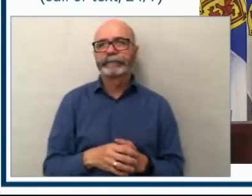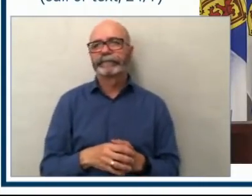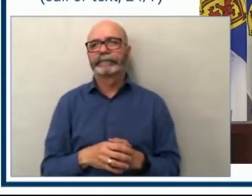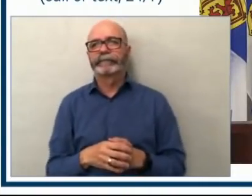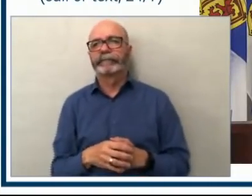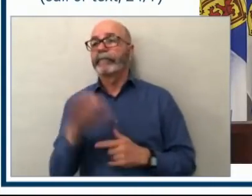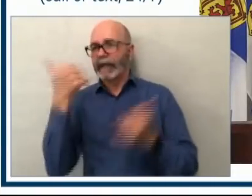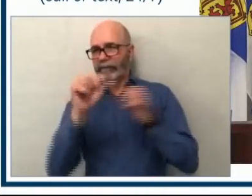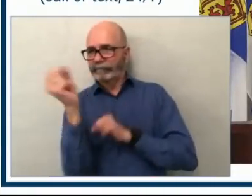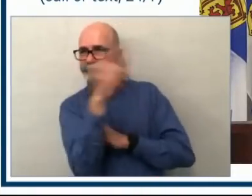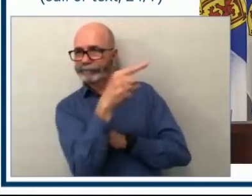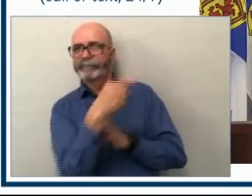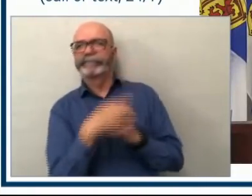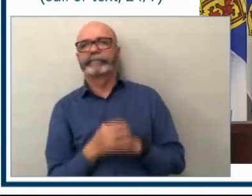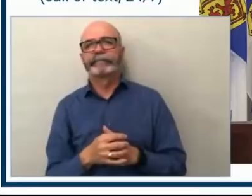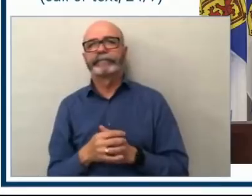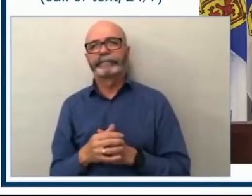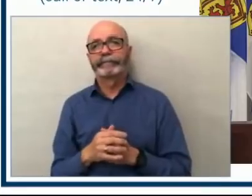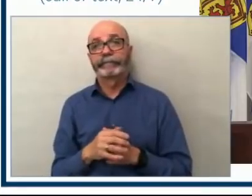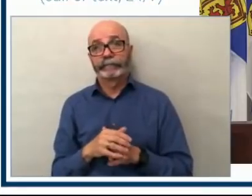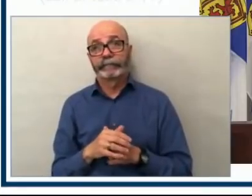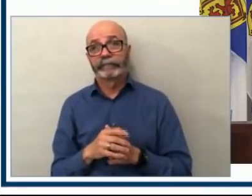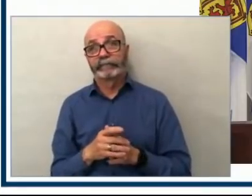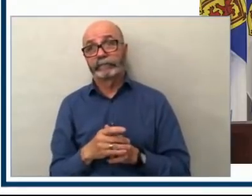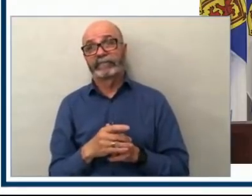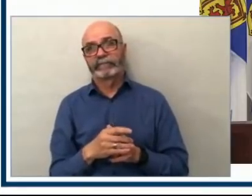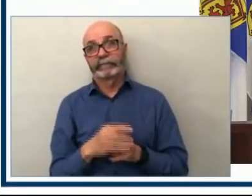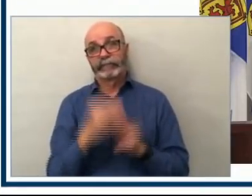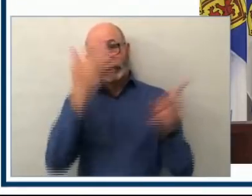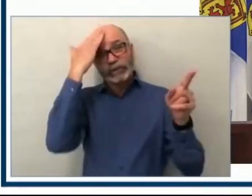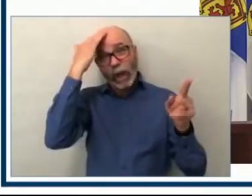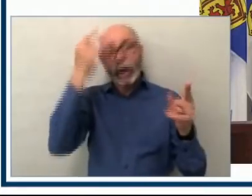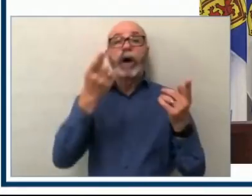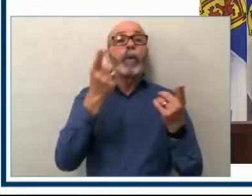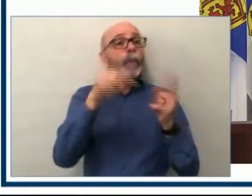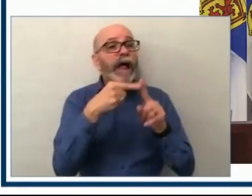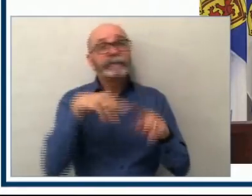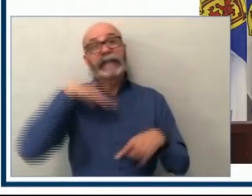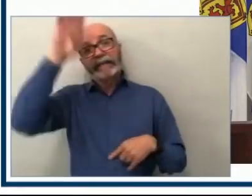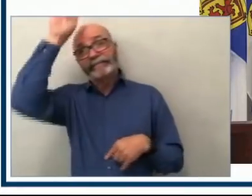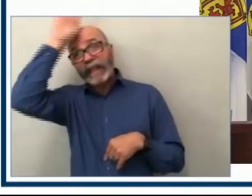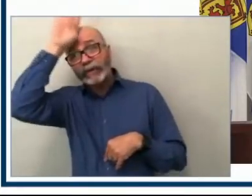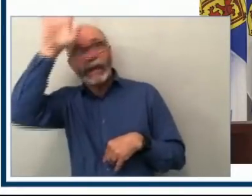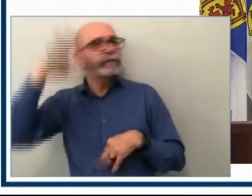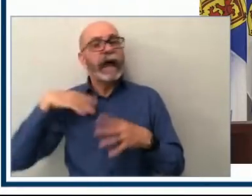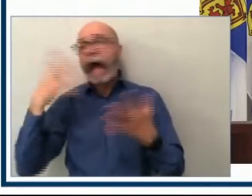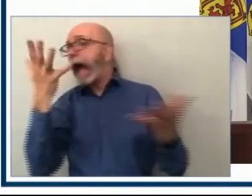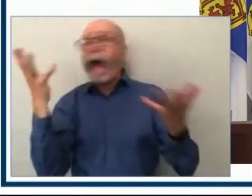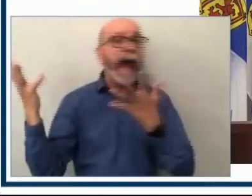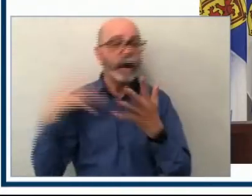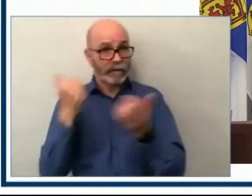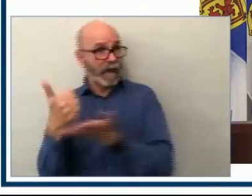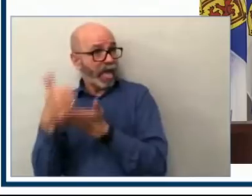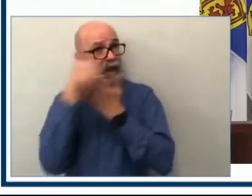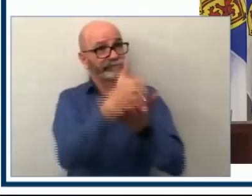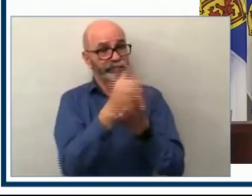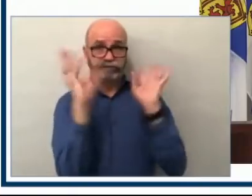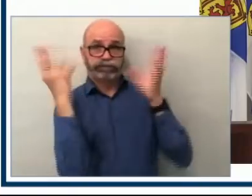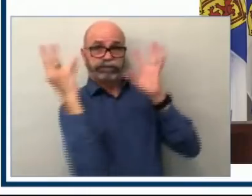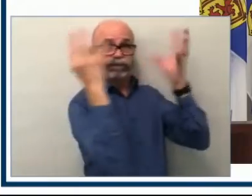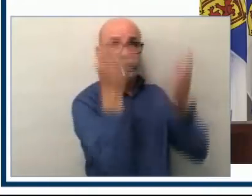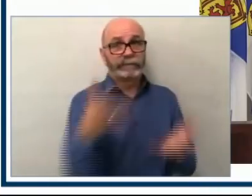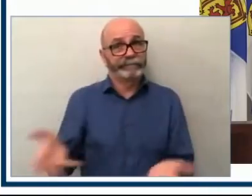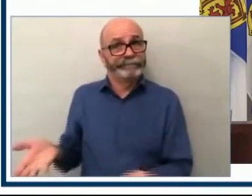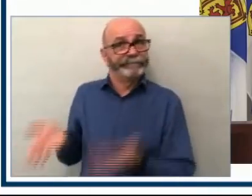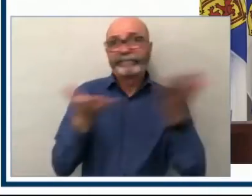Okay, so do you know when firefighters will be able to respond to these incidents, given that they can't currently? It's